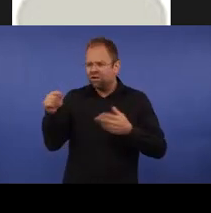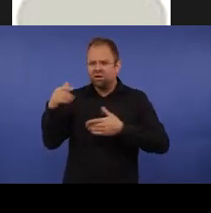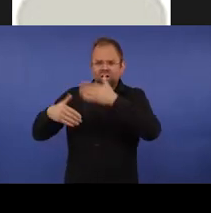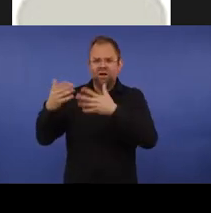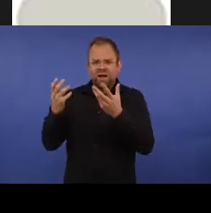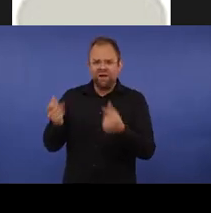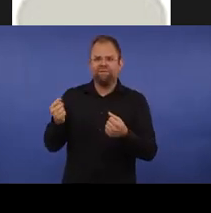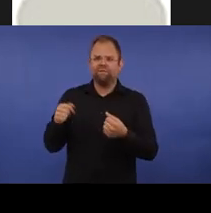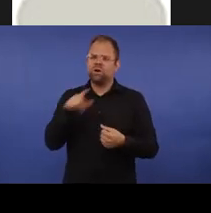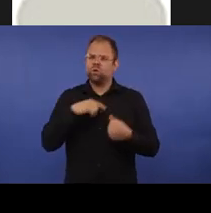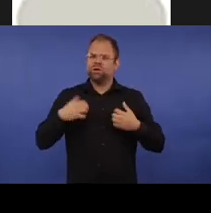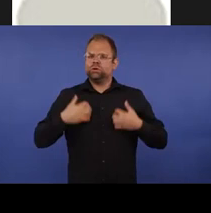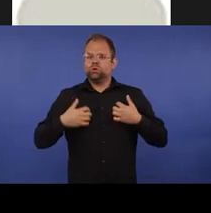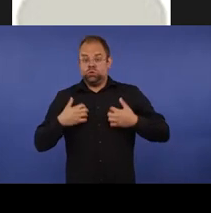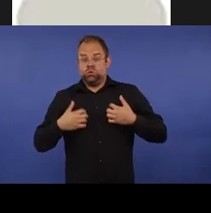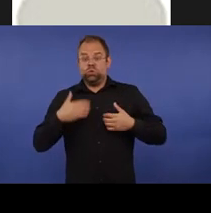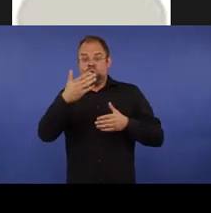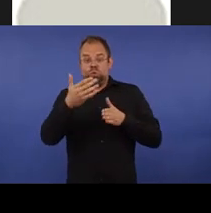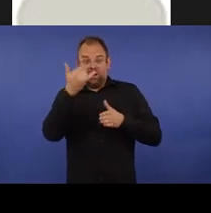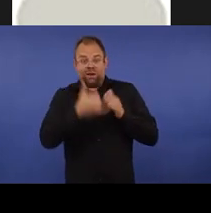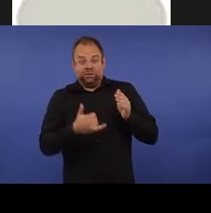to one of the biggest and most